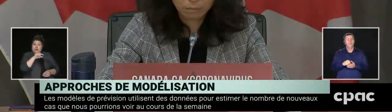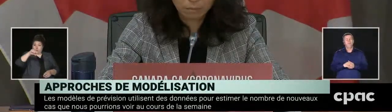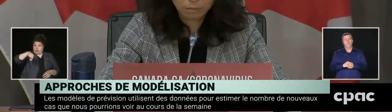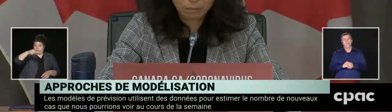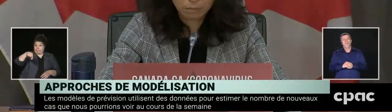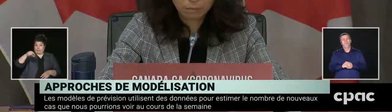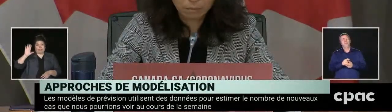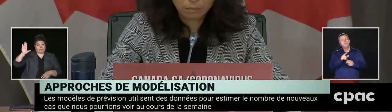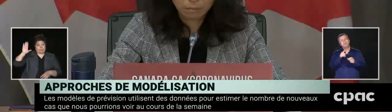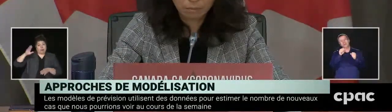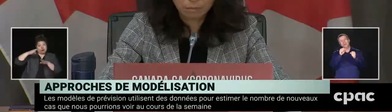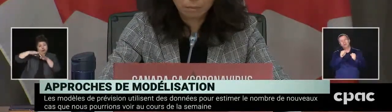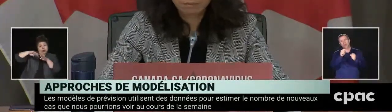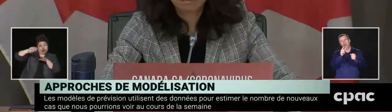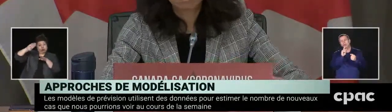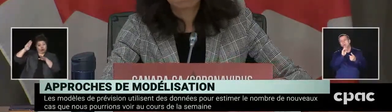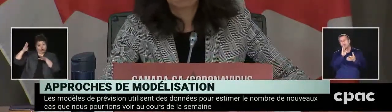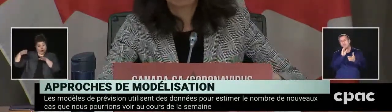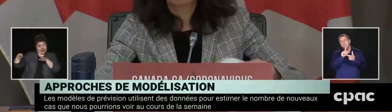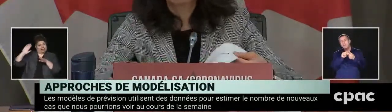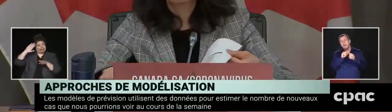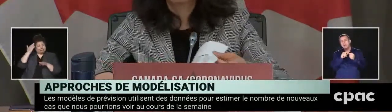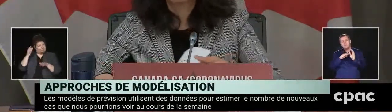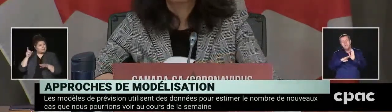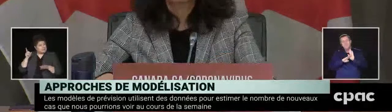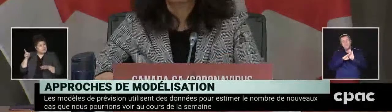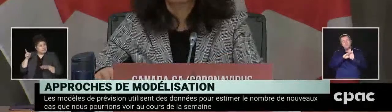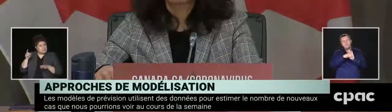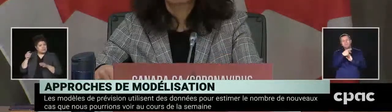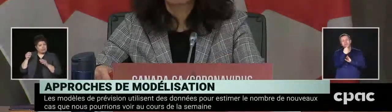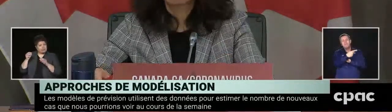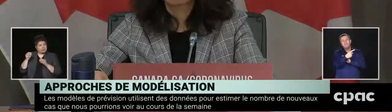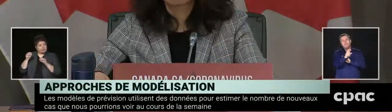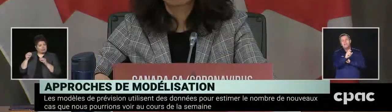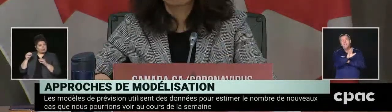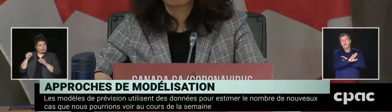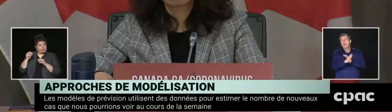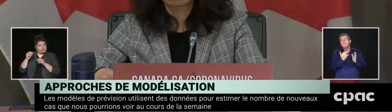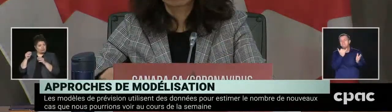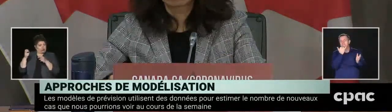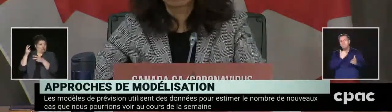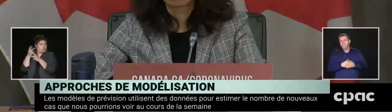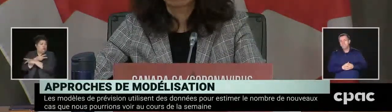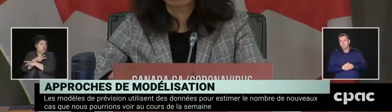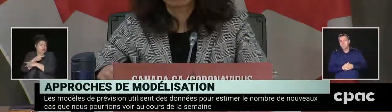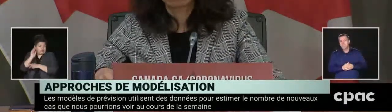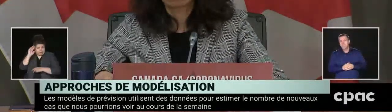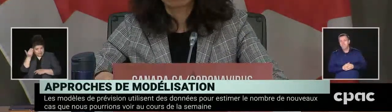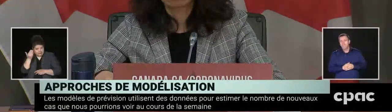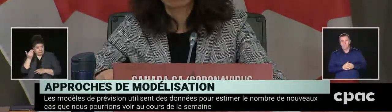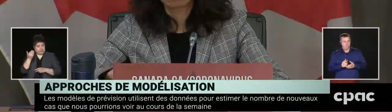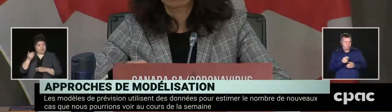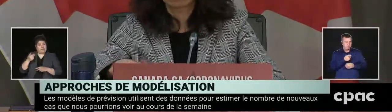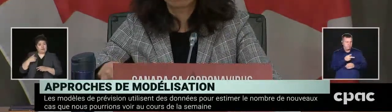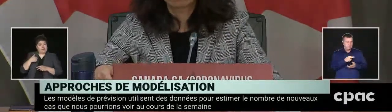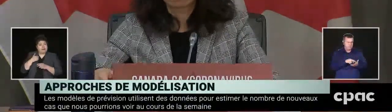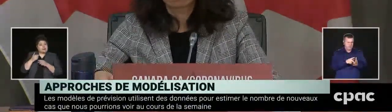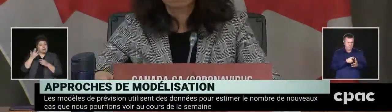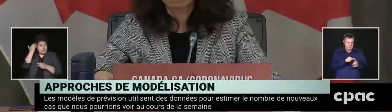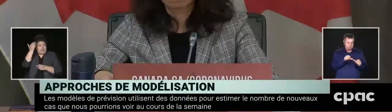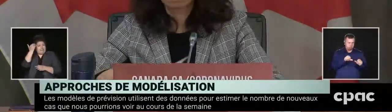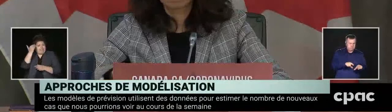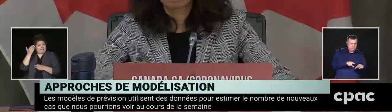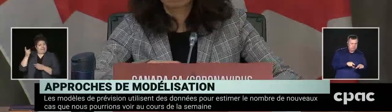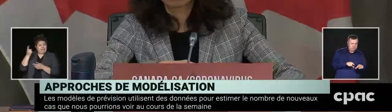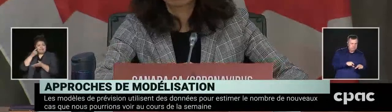be much more a problematic situation over there? How can we explain that that the numbers are